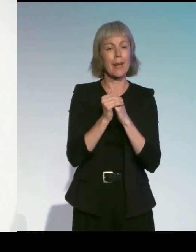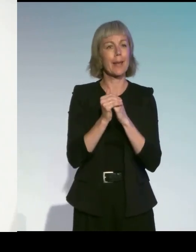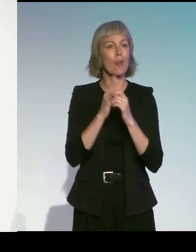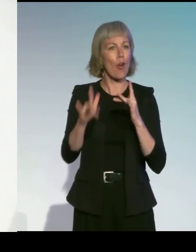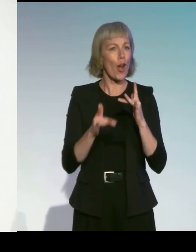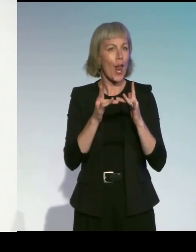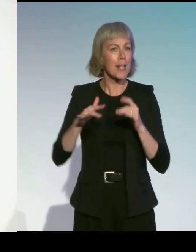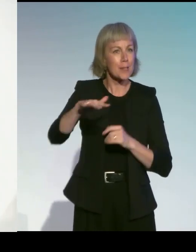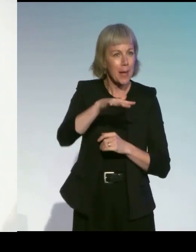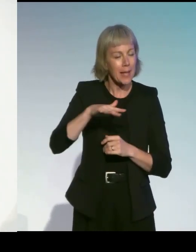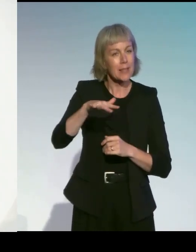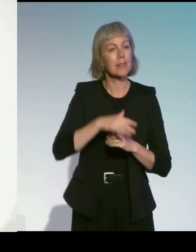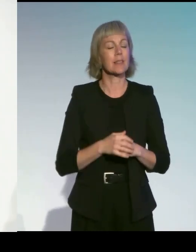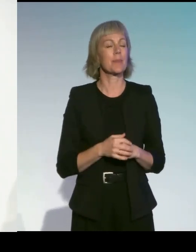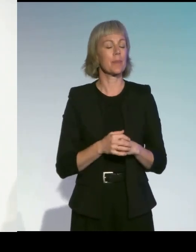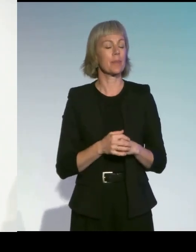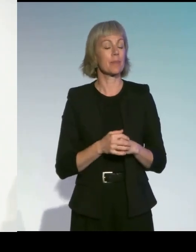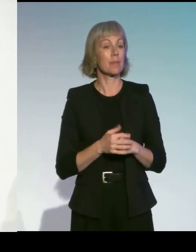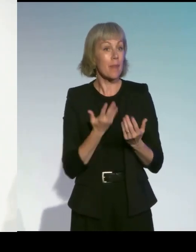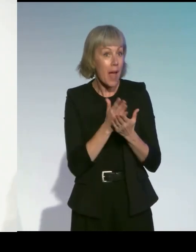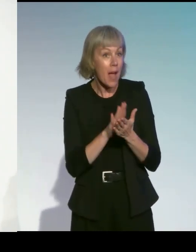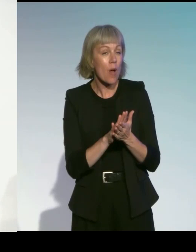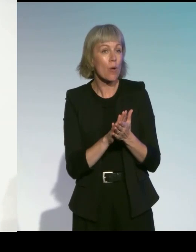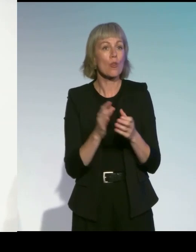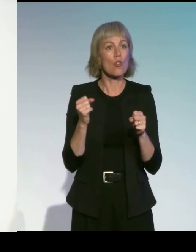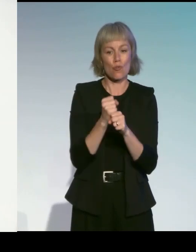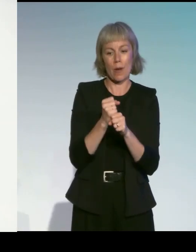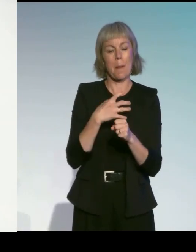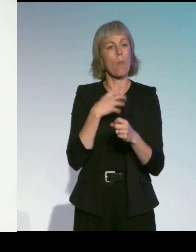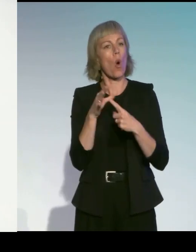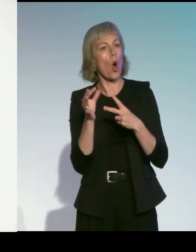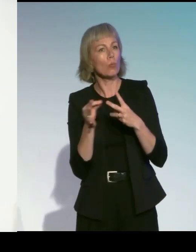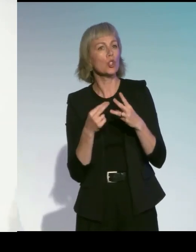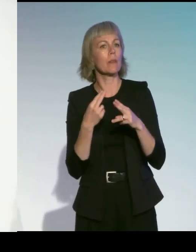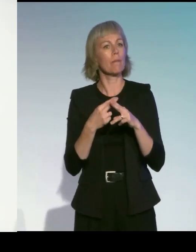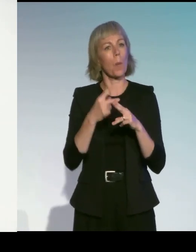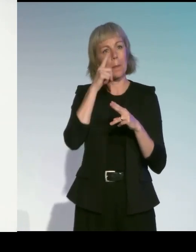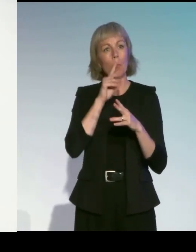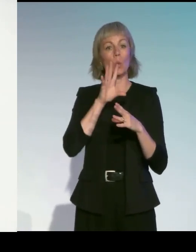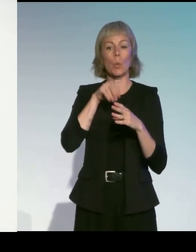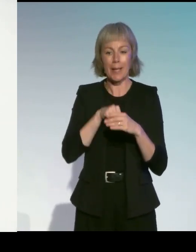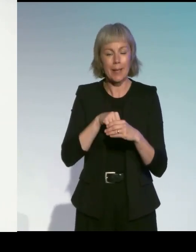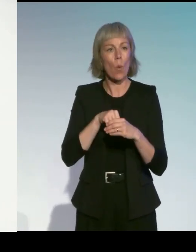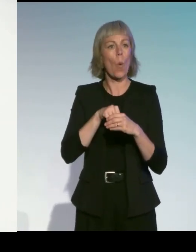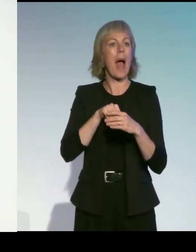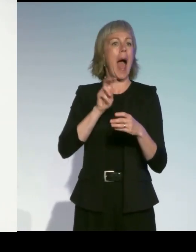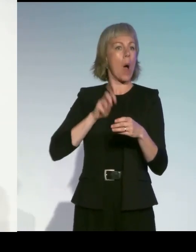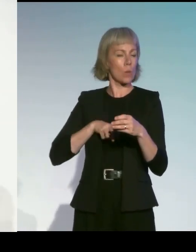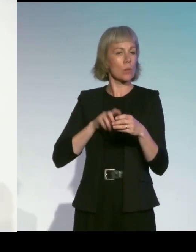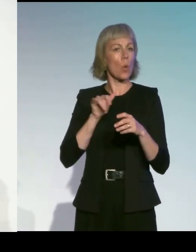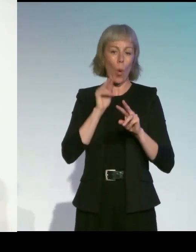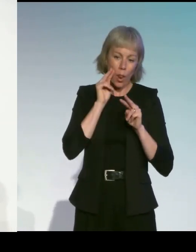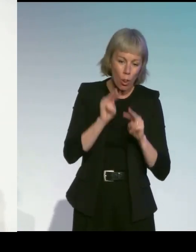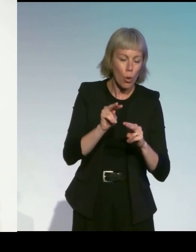space. And part of that is creating more options for users to opt in and opt out of content.